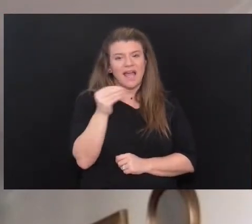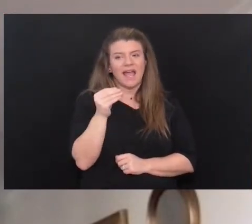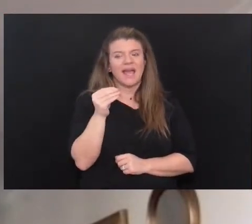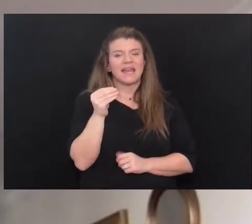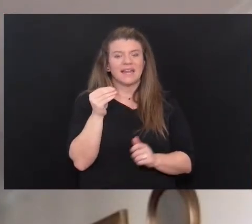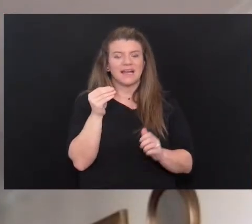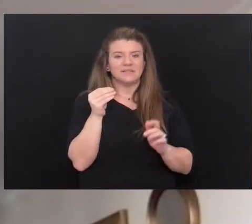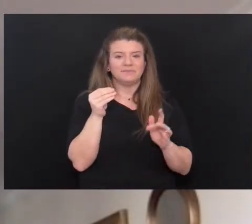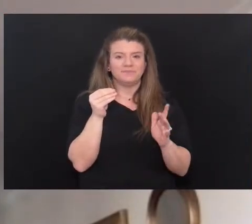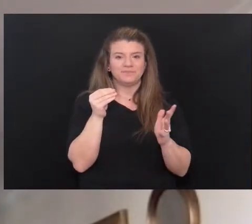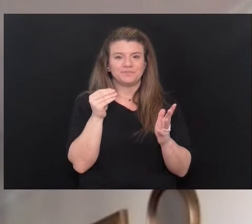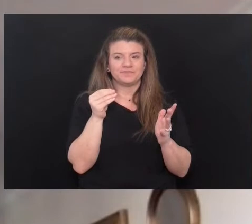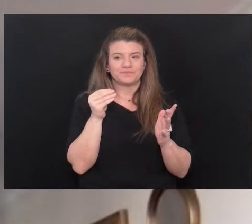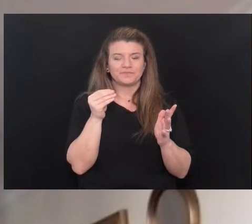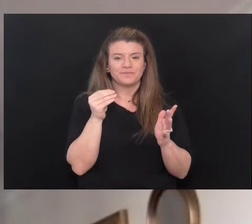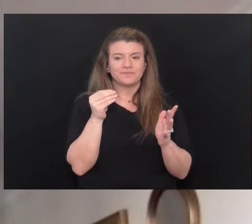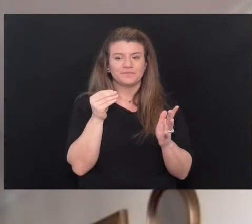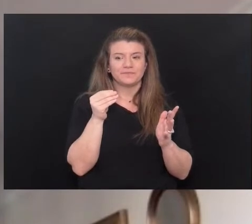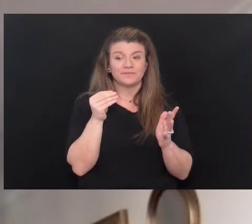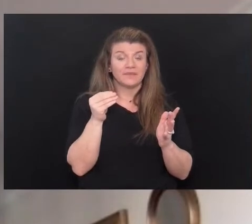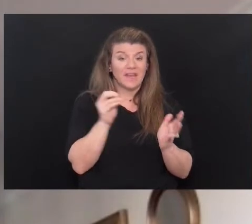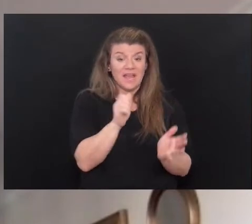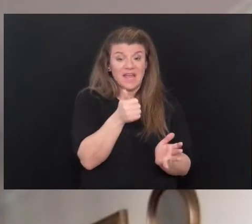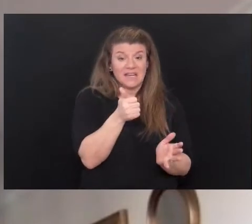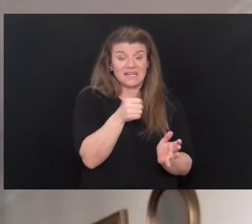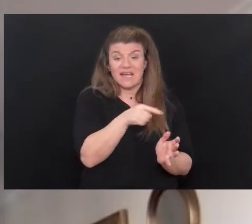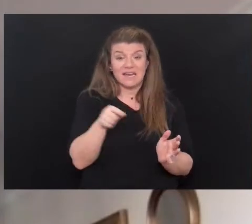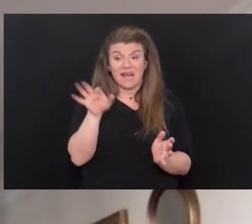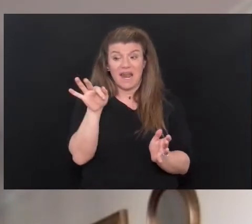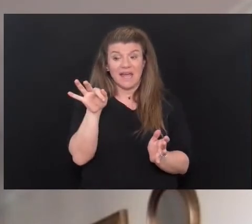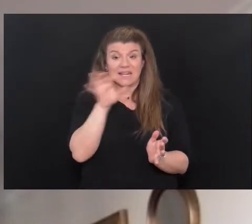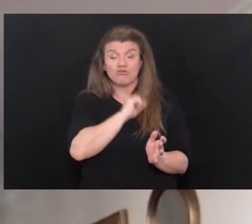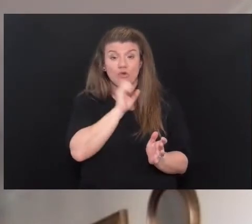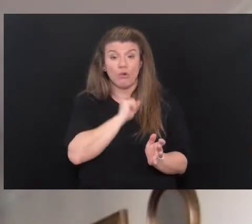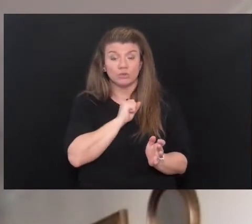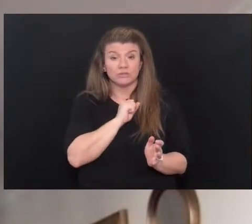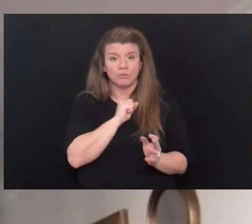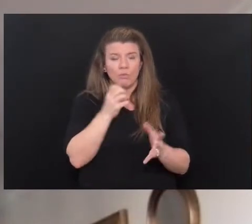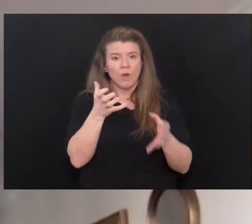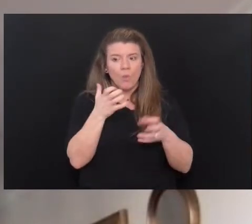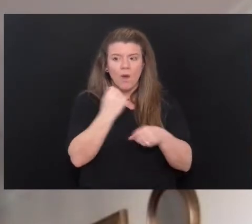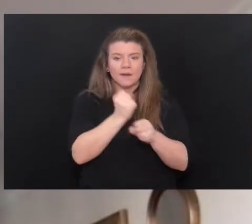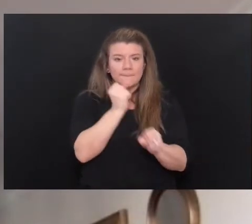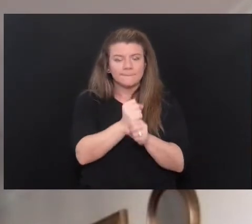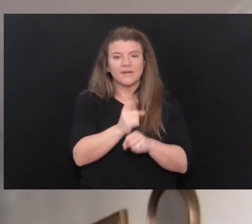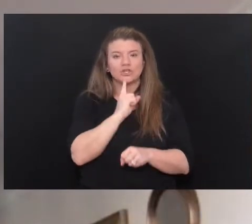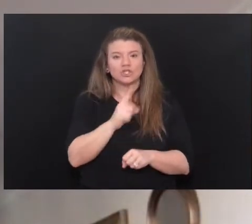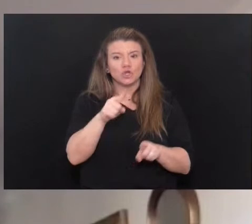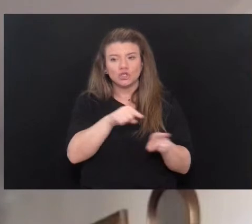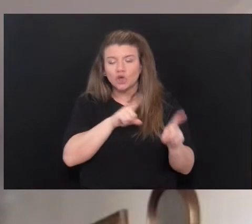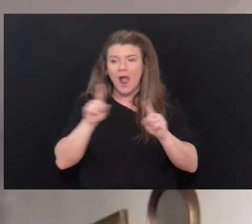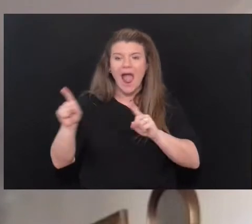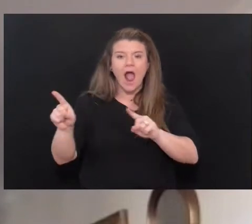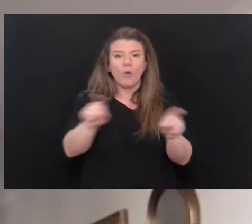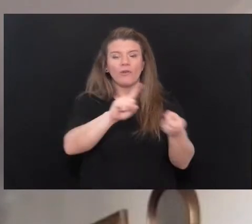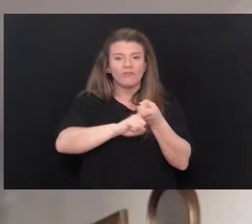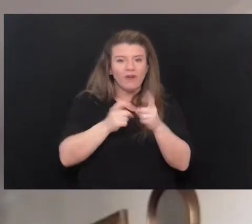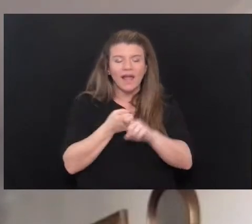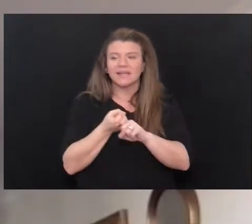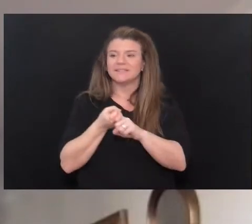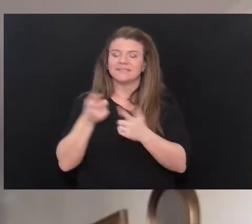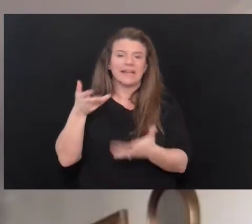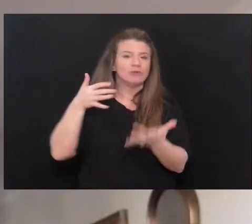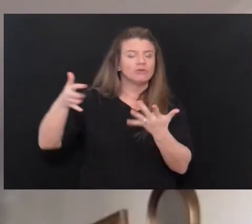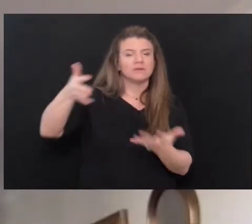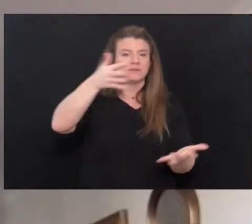our, 10 to 19-year-olds, to make sure that as you're out with your friends or you're at